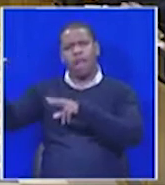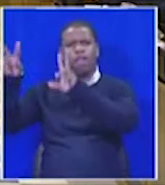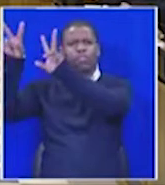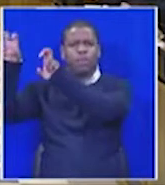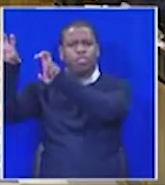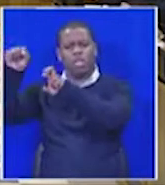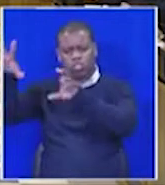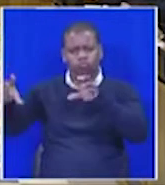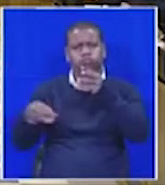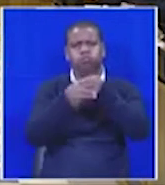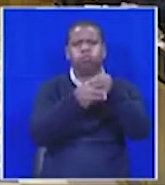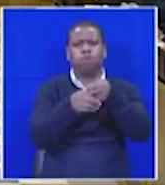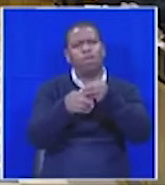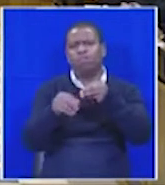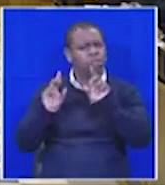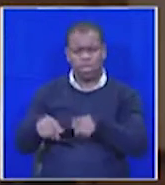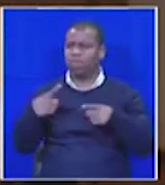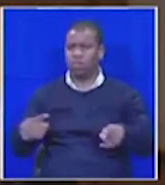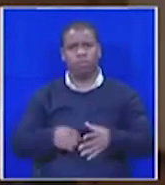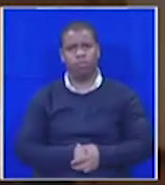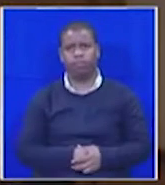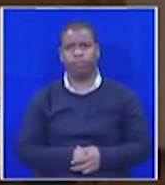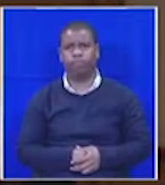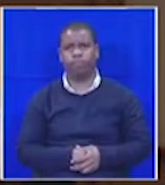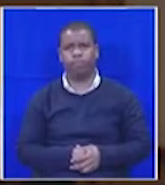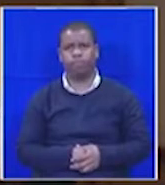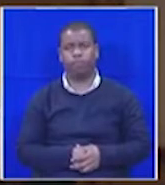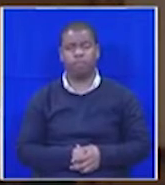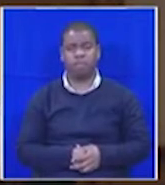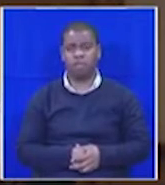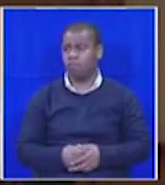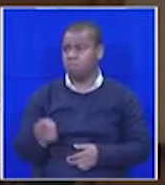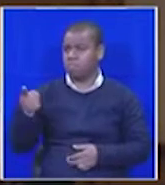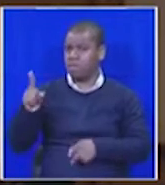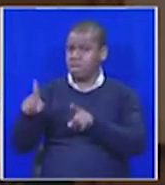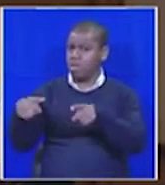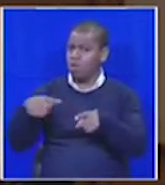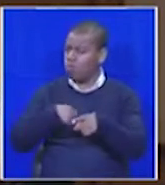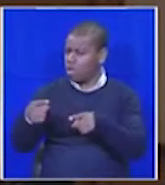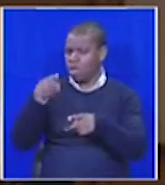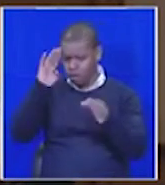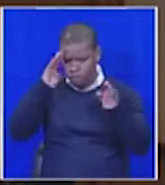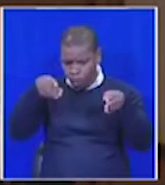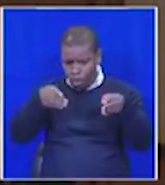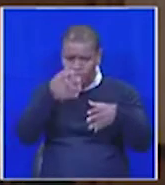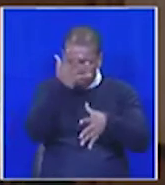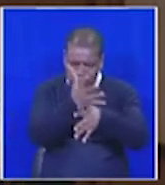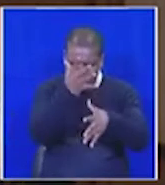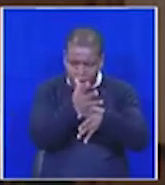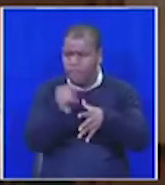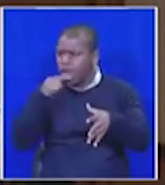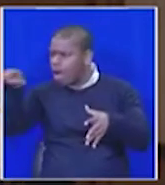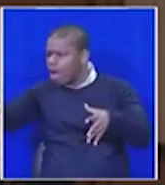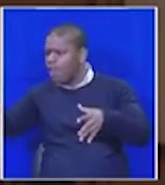be. Order, Honourable Members. On the floor. It cannot be that we are dealing with yesterday's debate in the Labour debate. Thank you,